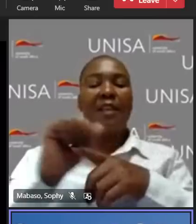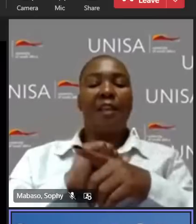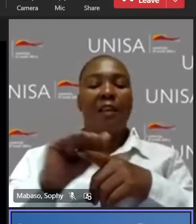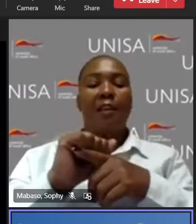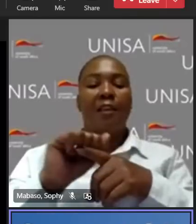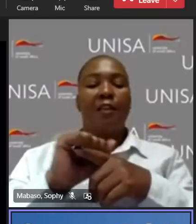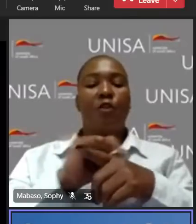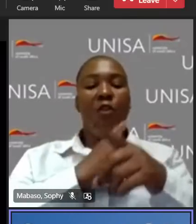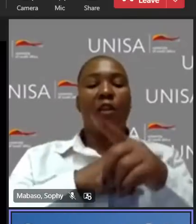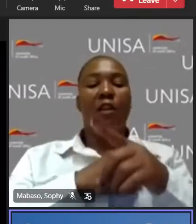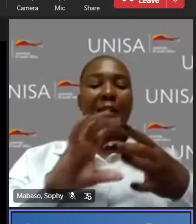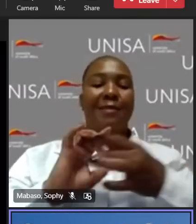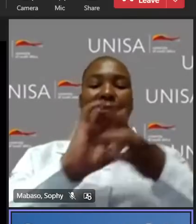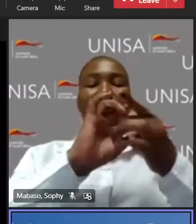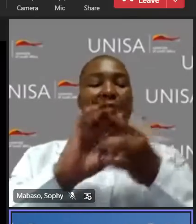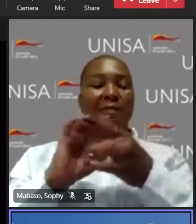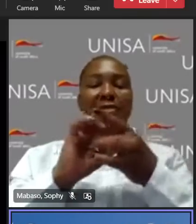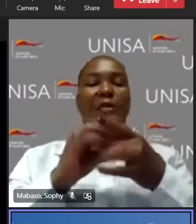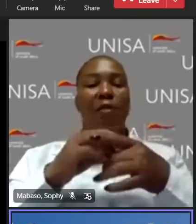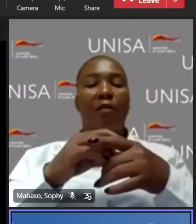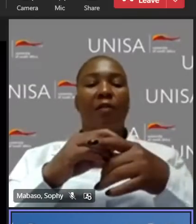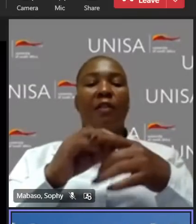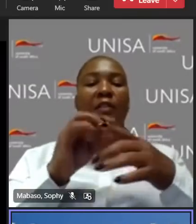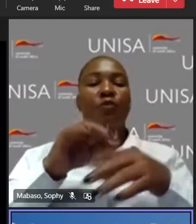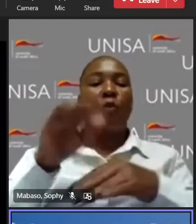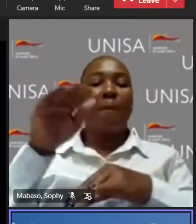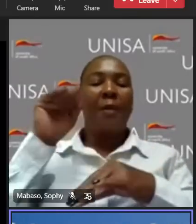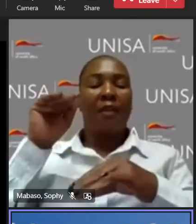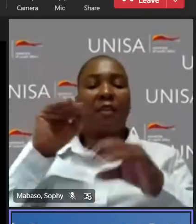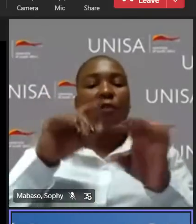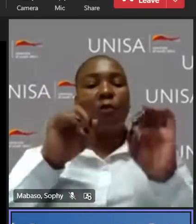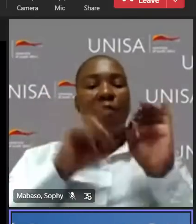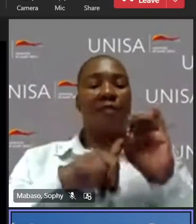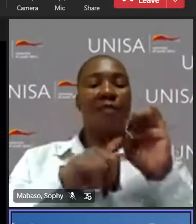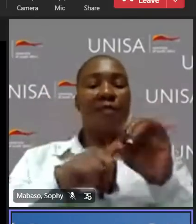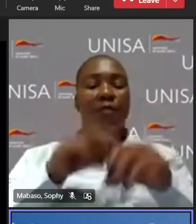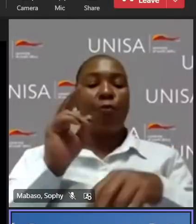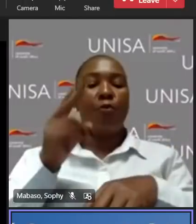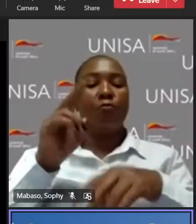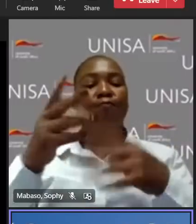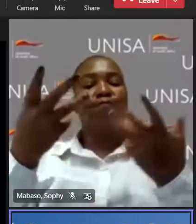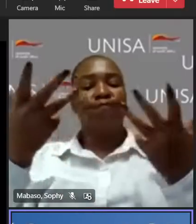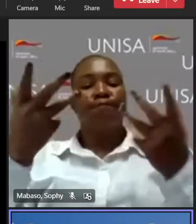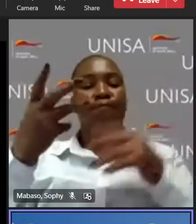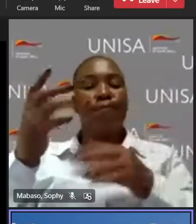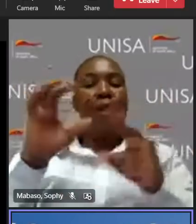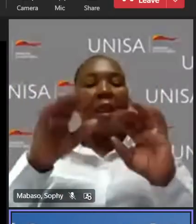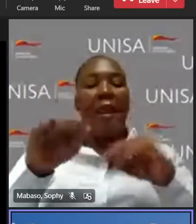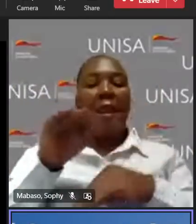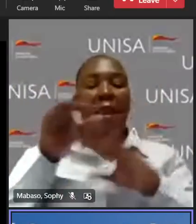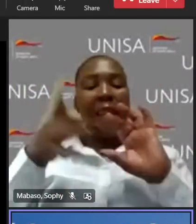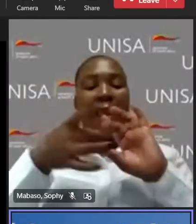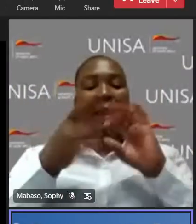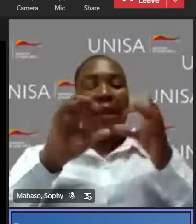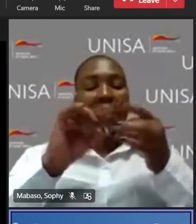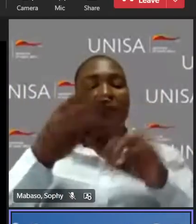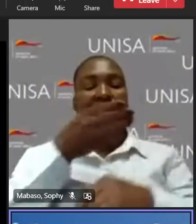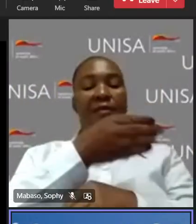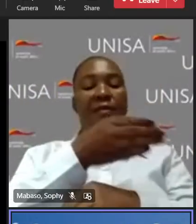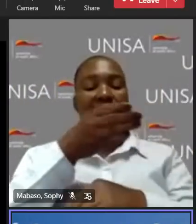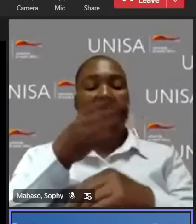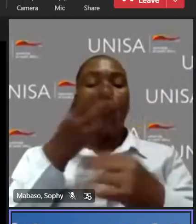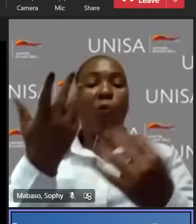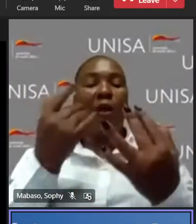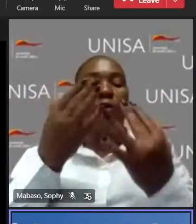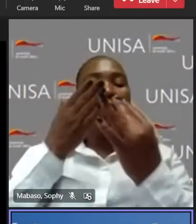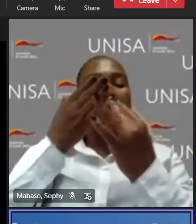more related with the banking qualifications. There is also a link where student can access the